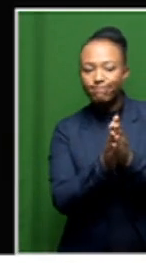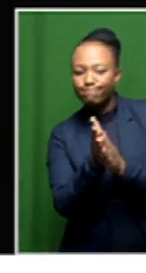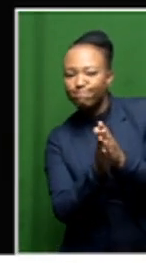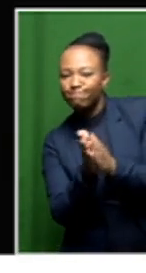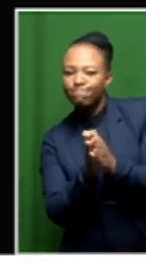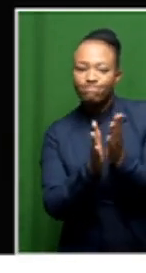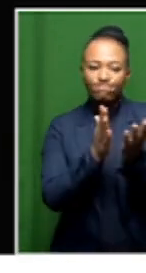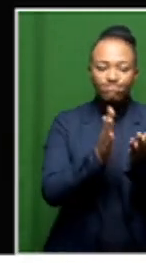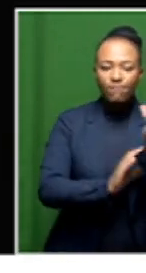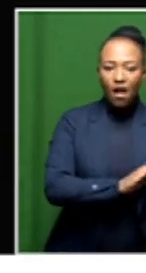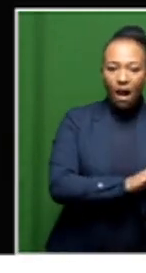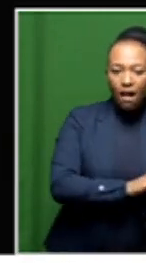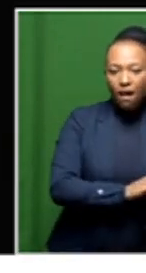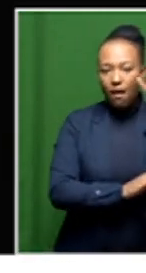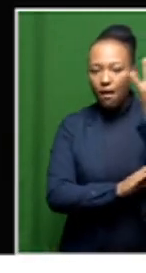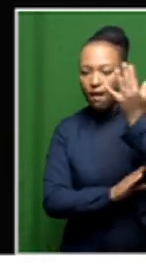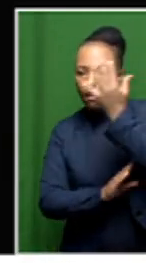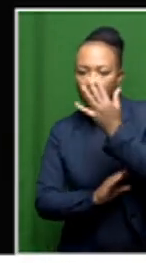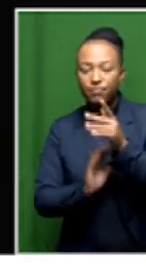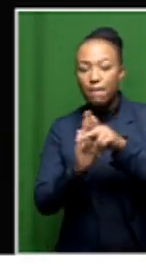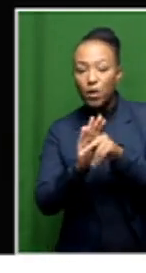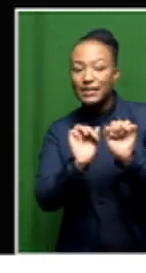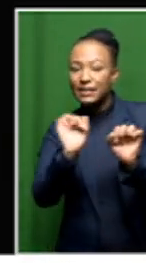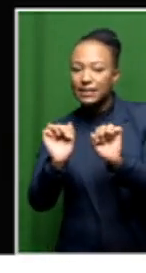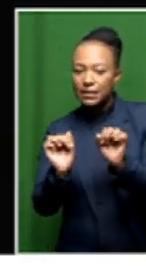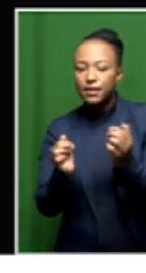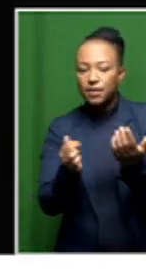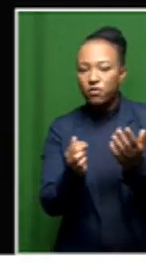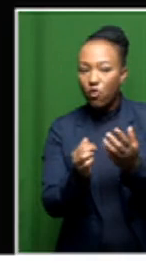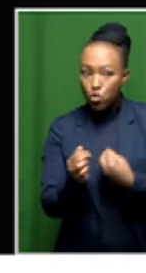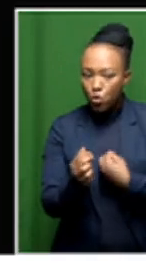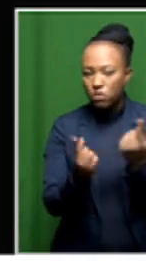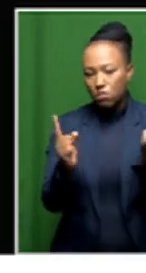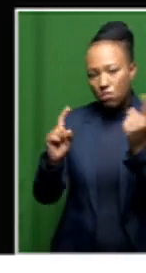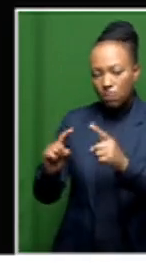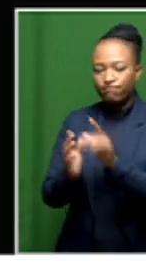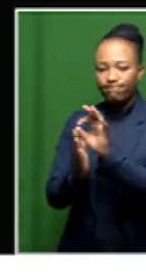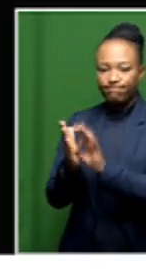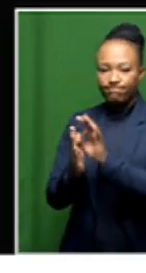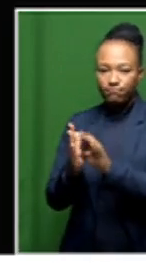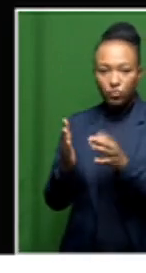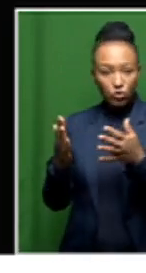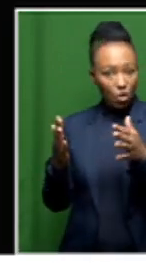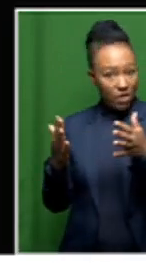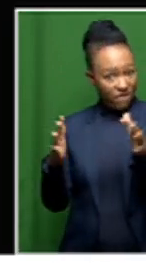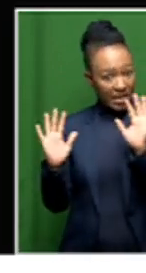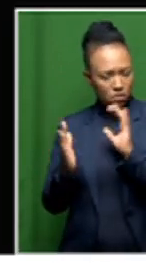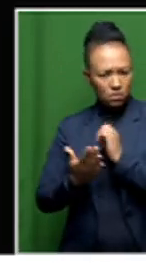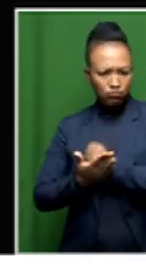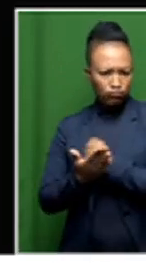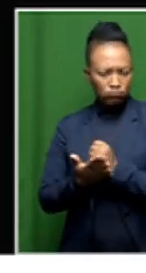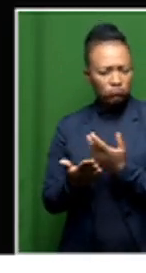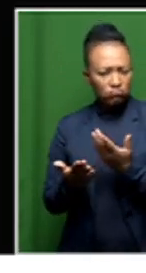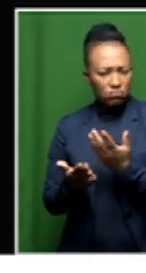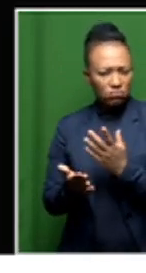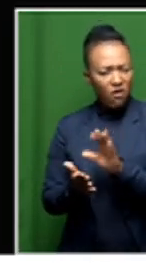as it were, in terms of their policy programs to ensure that they vote. But once they are registered, they really